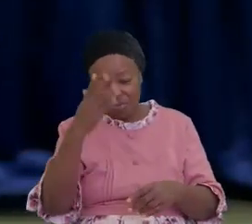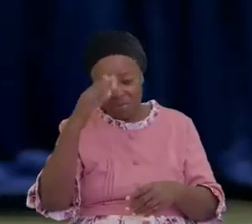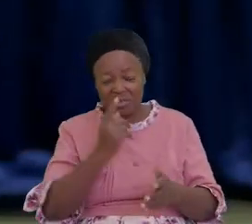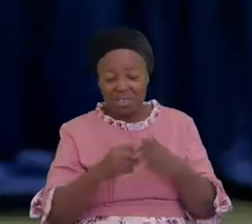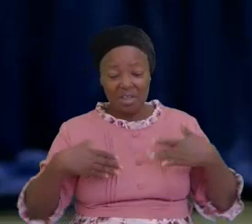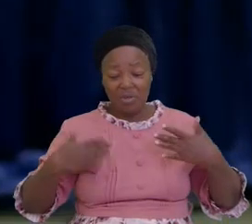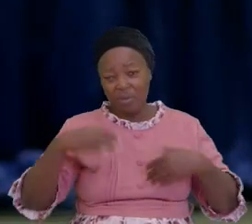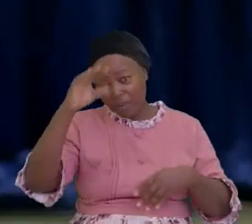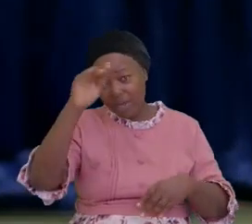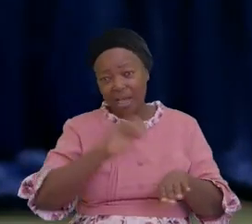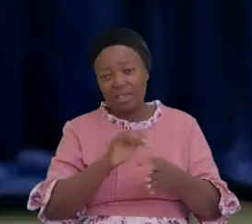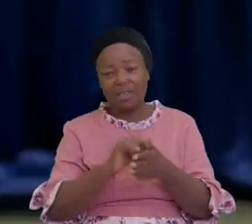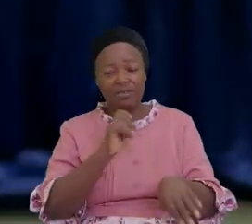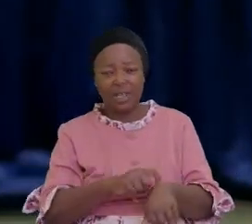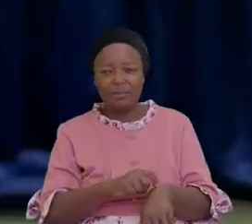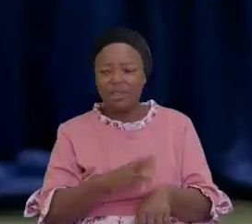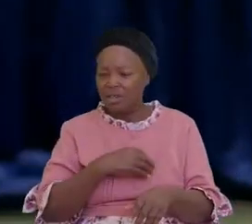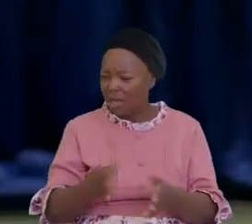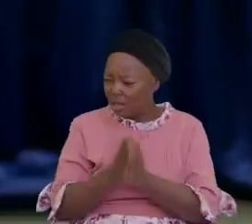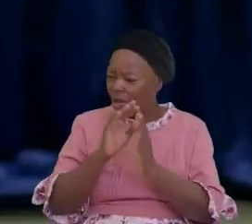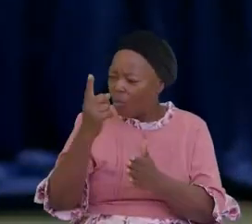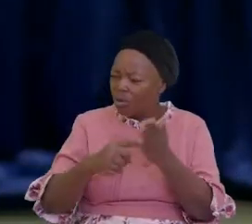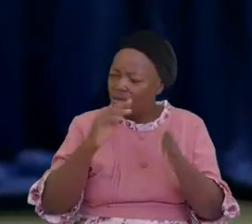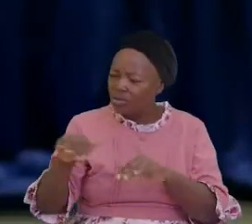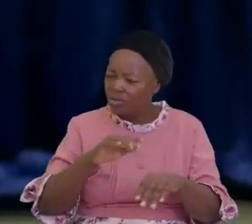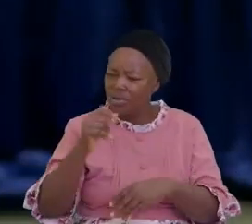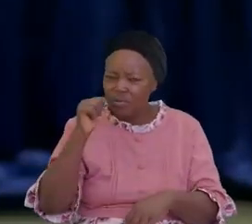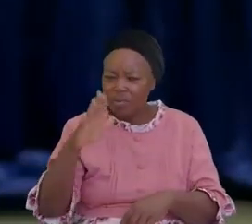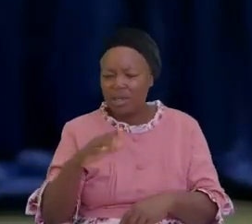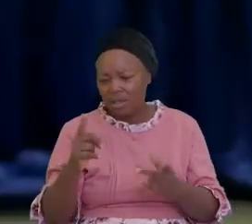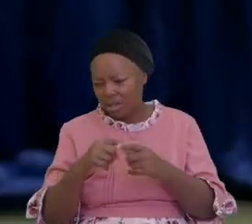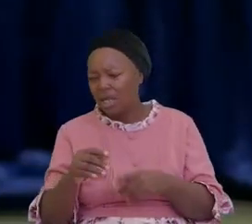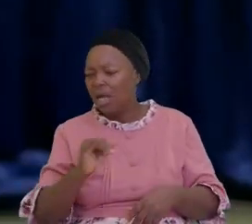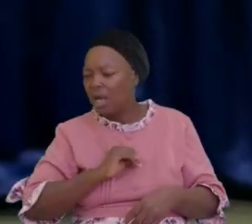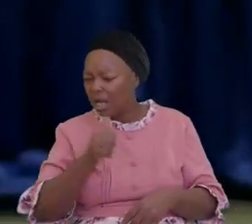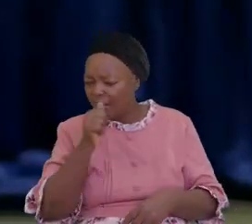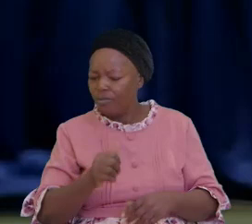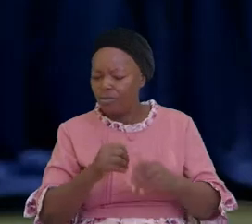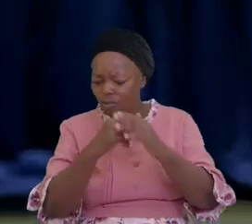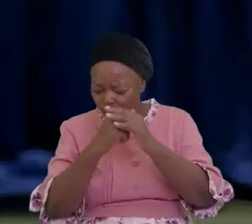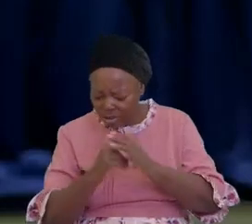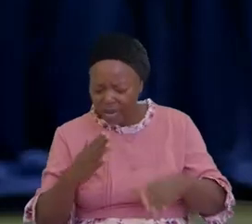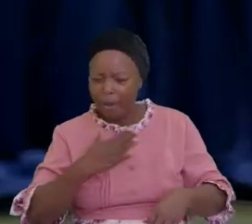I said, what are you doing? He said, I'm worshiping my God. I said, this is your